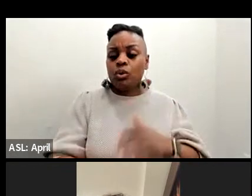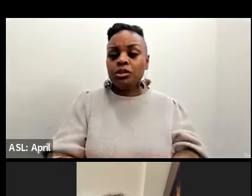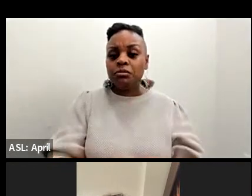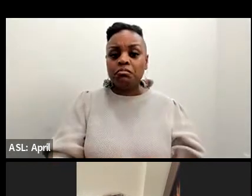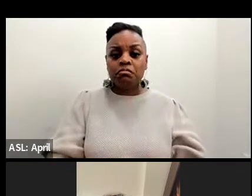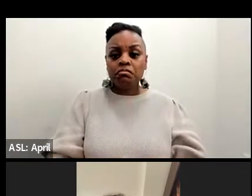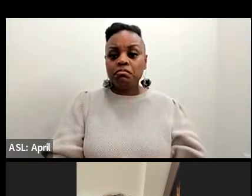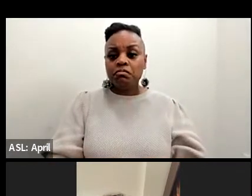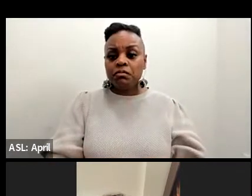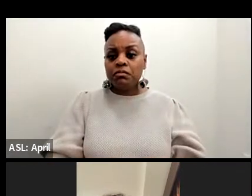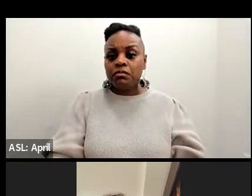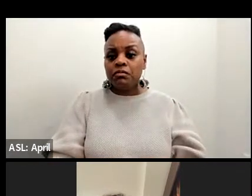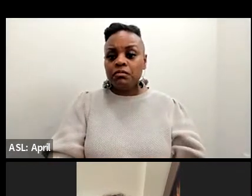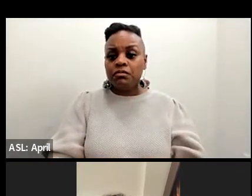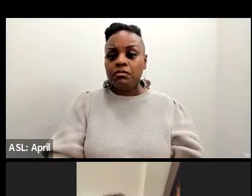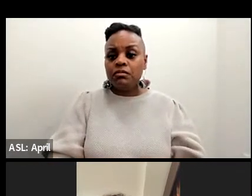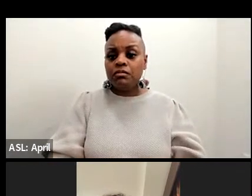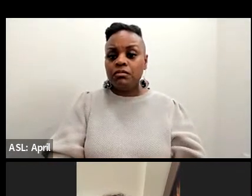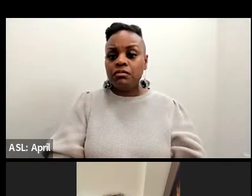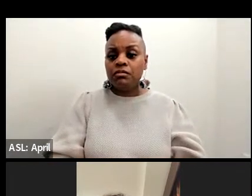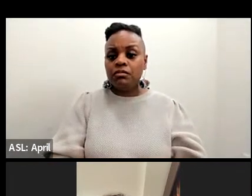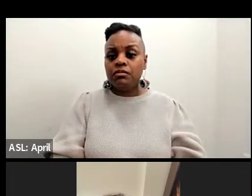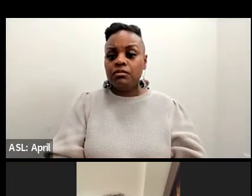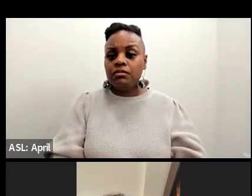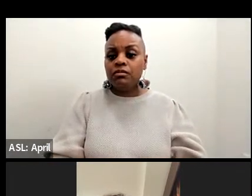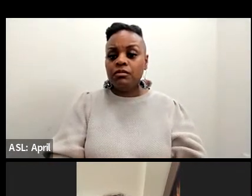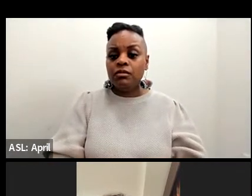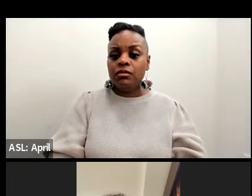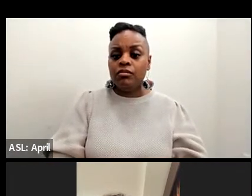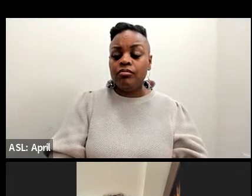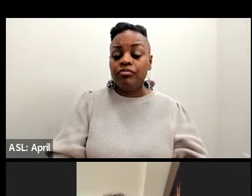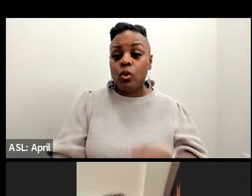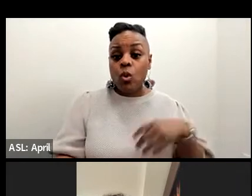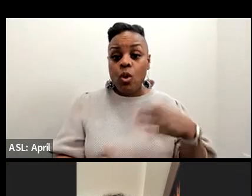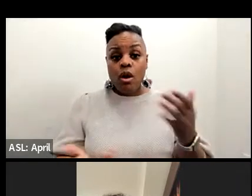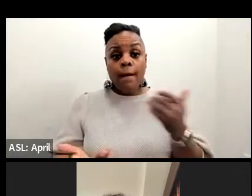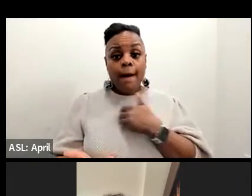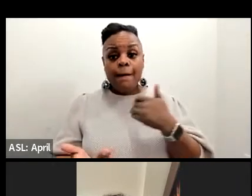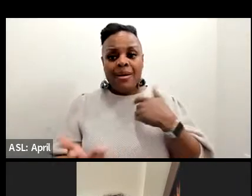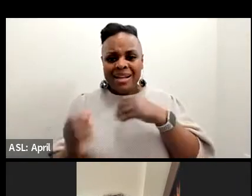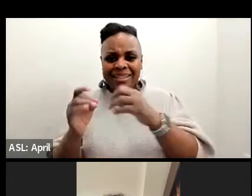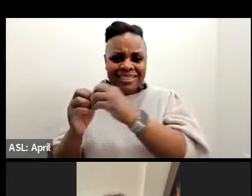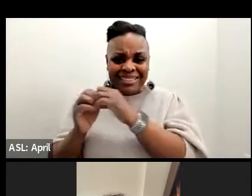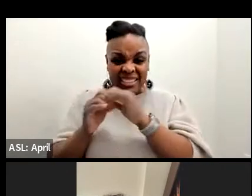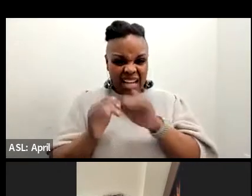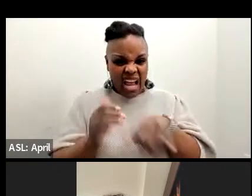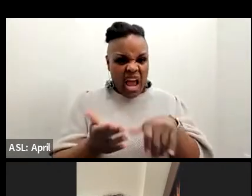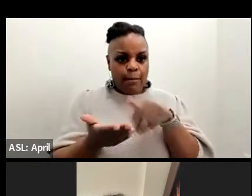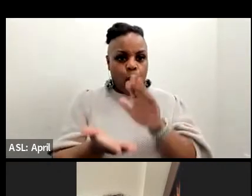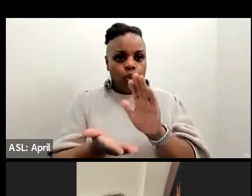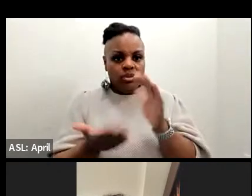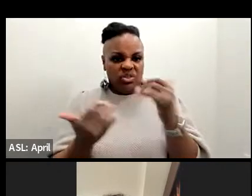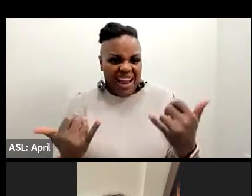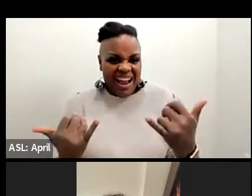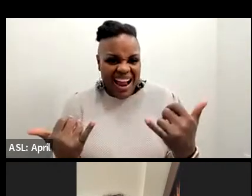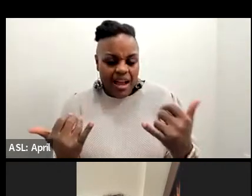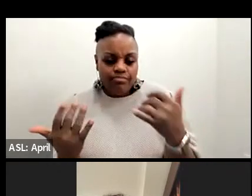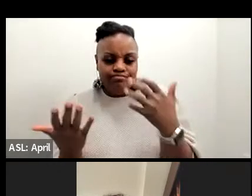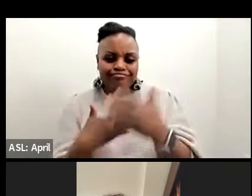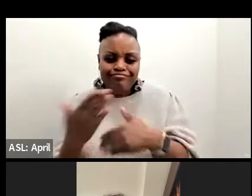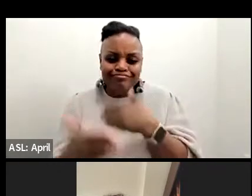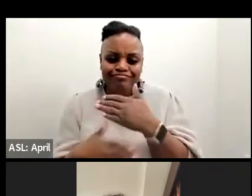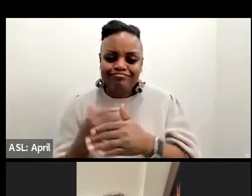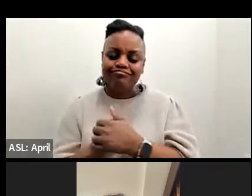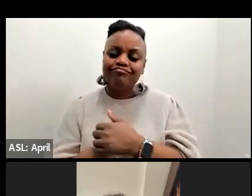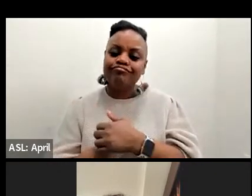jump. When Sisi called for a national dialogue last April, there were a bunch of which did